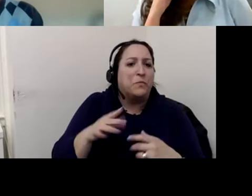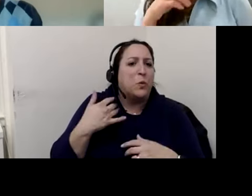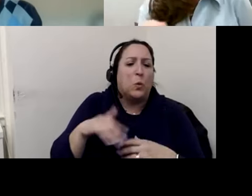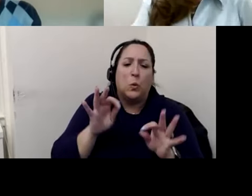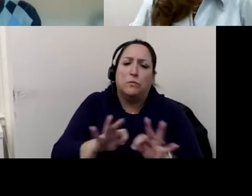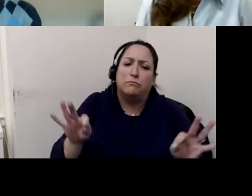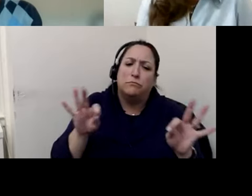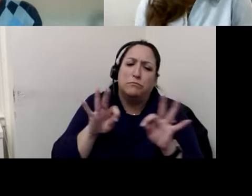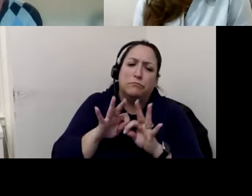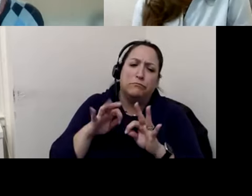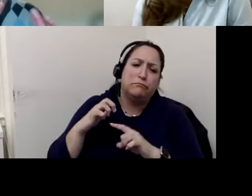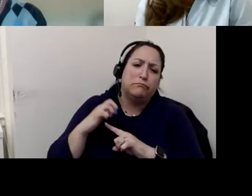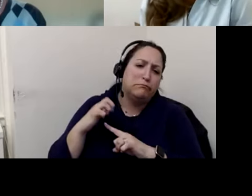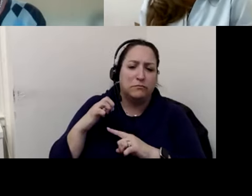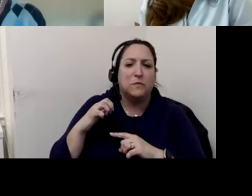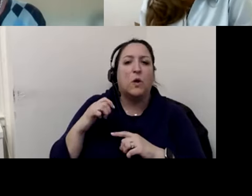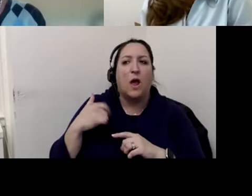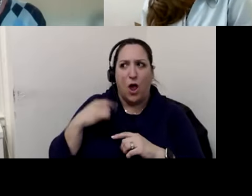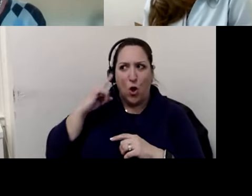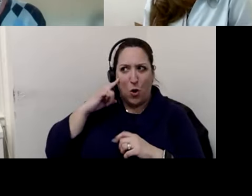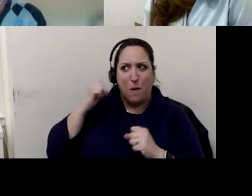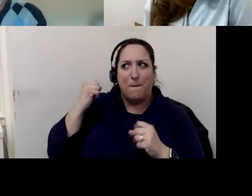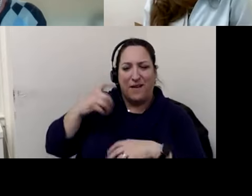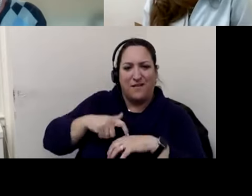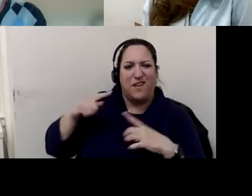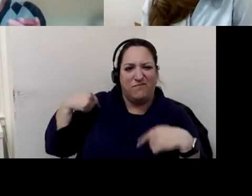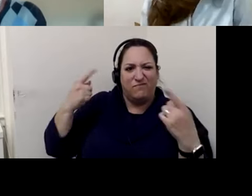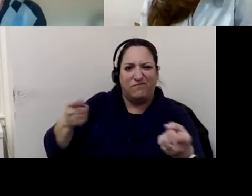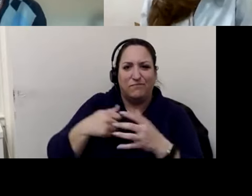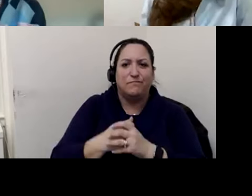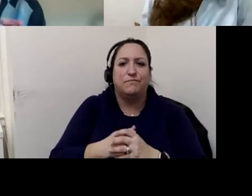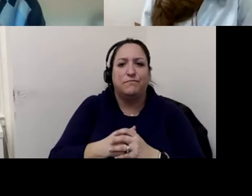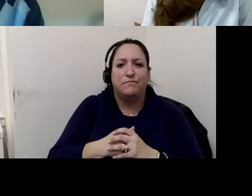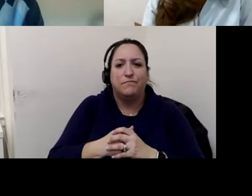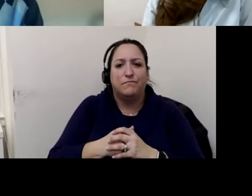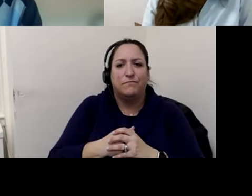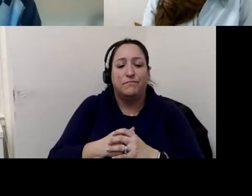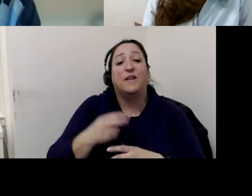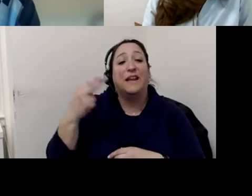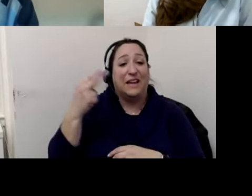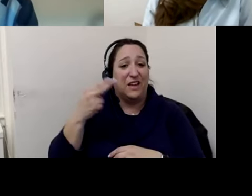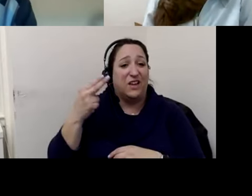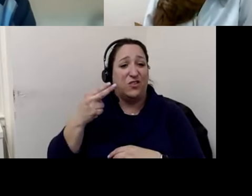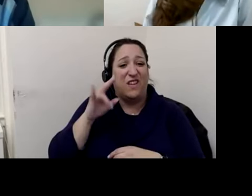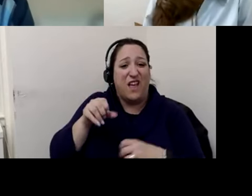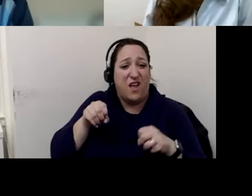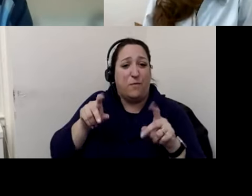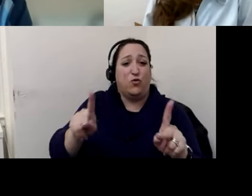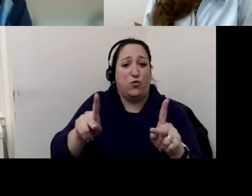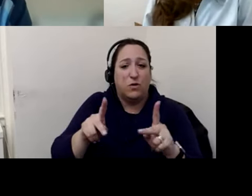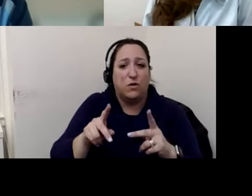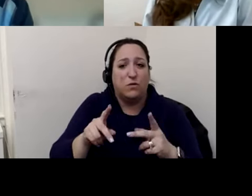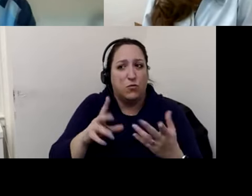critical. As we, I think, heard many times, history is the opportunity